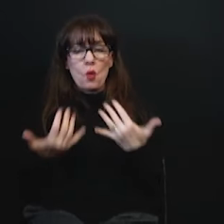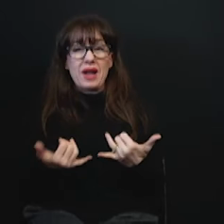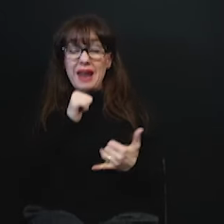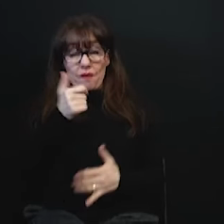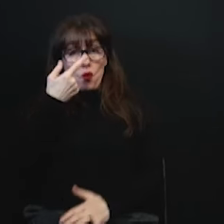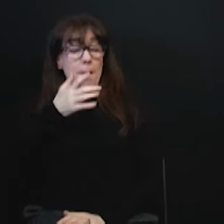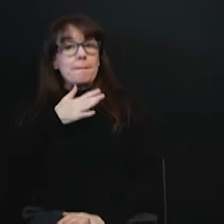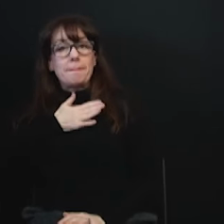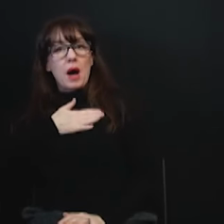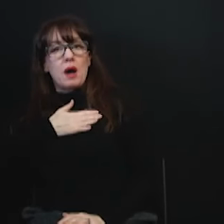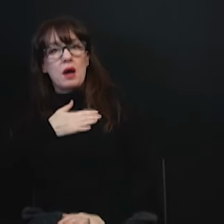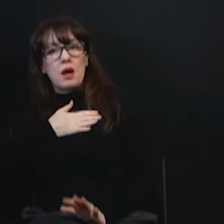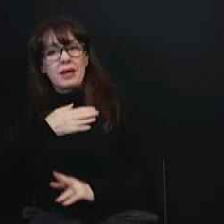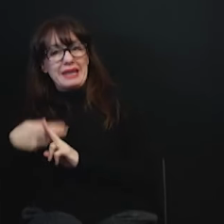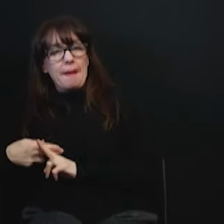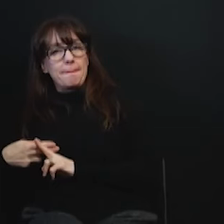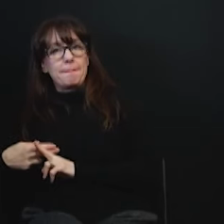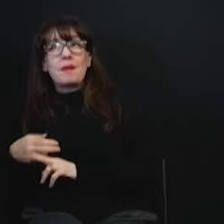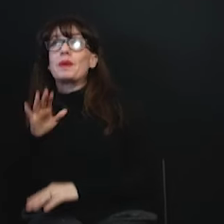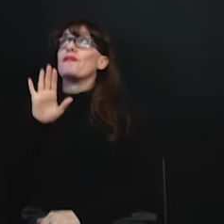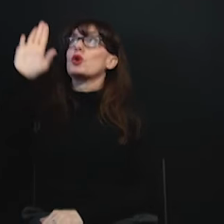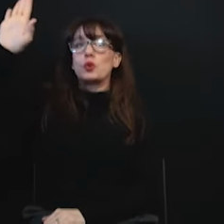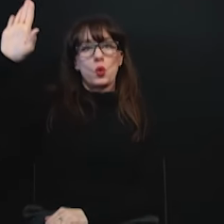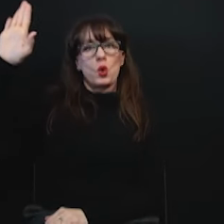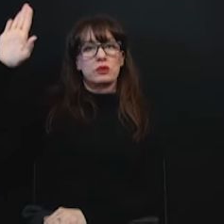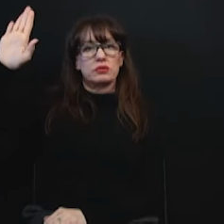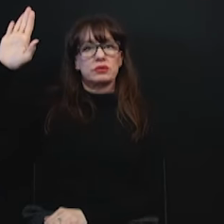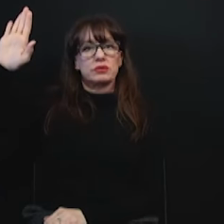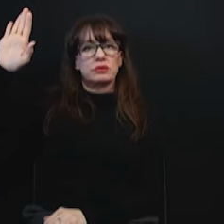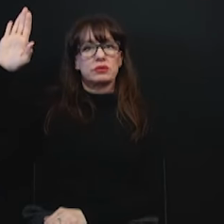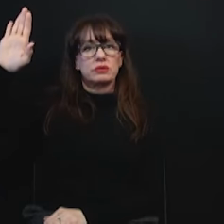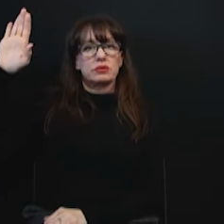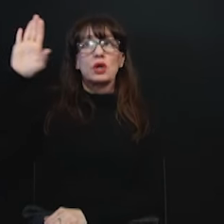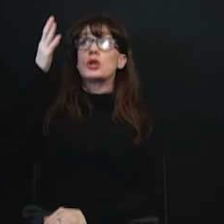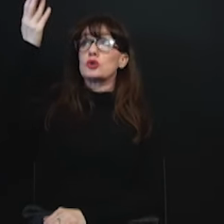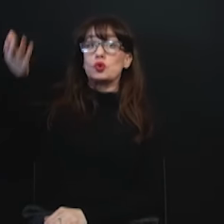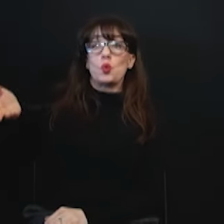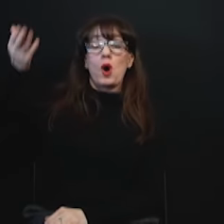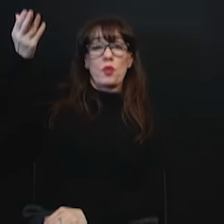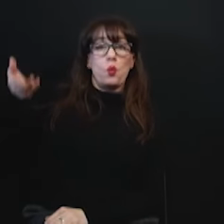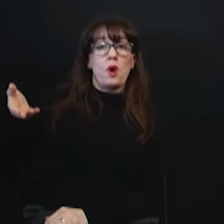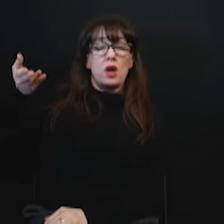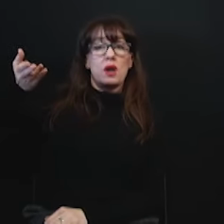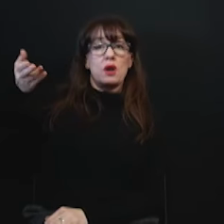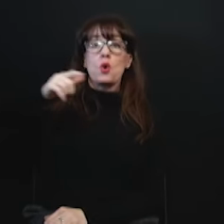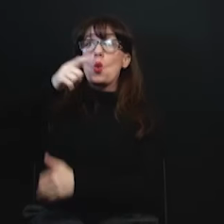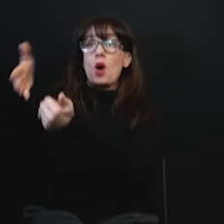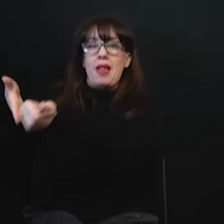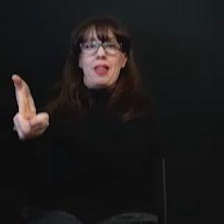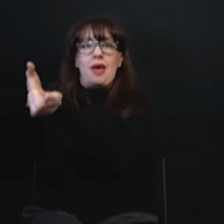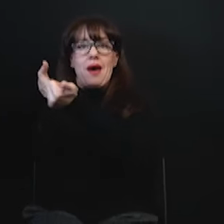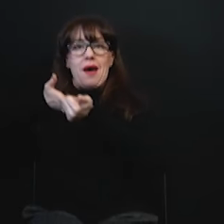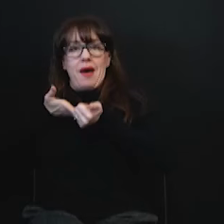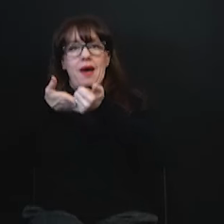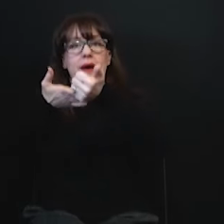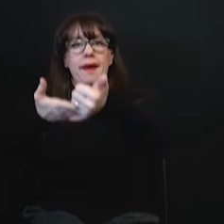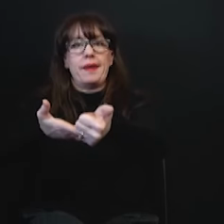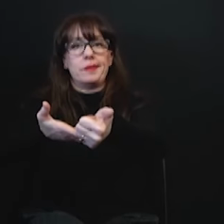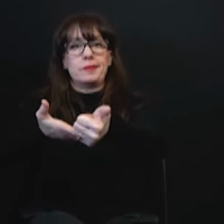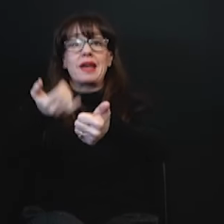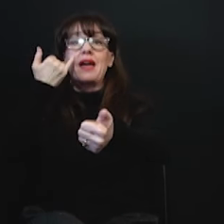for my name's sake, but for yours, O God. You are the one who helps those who call